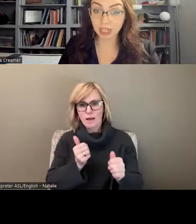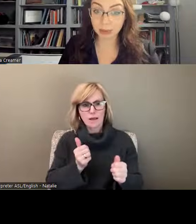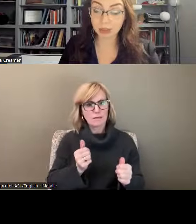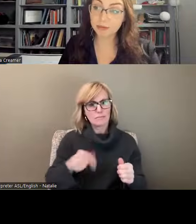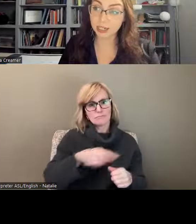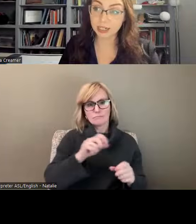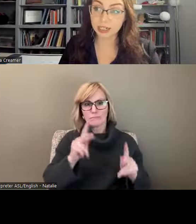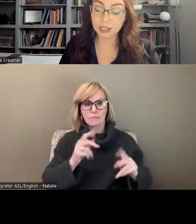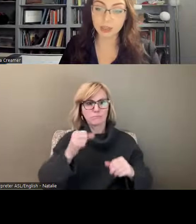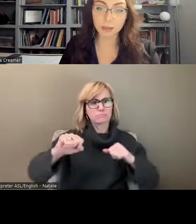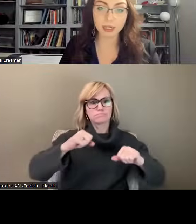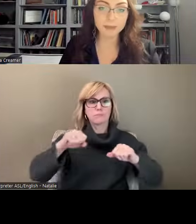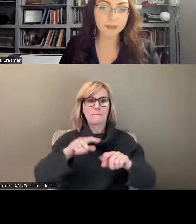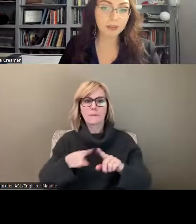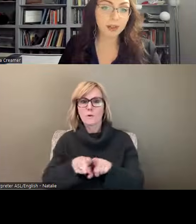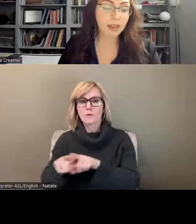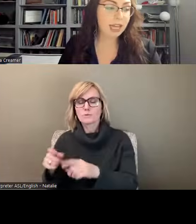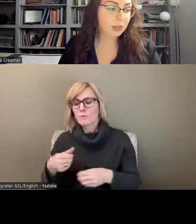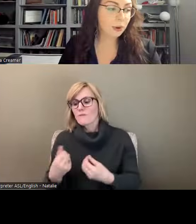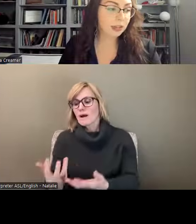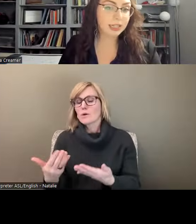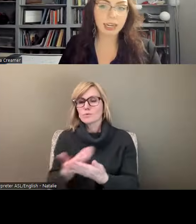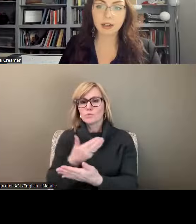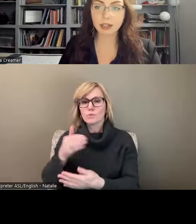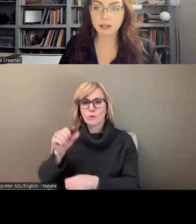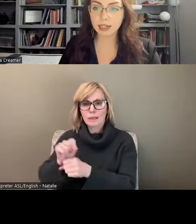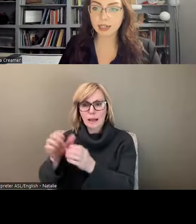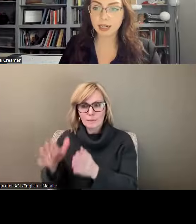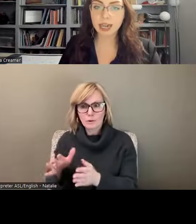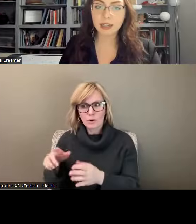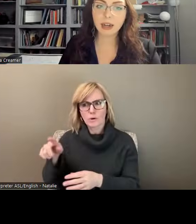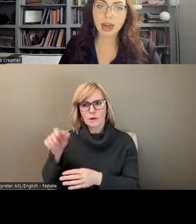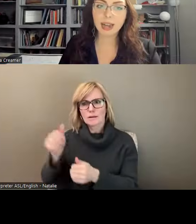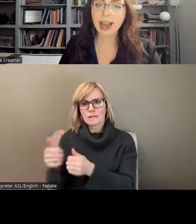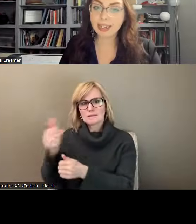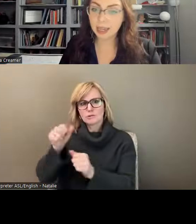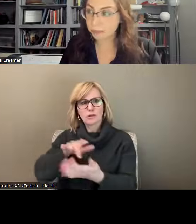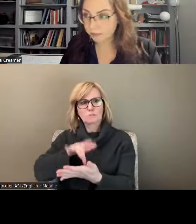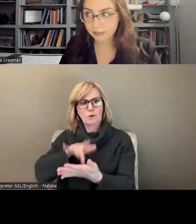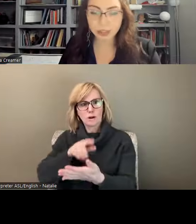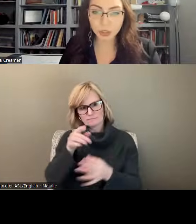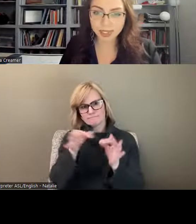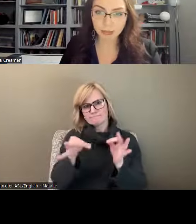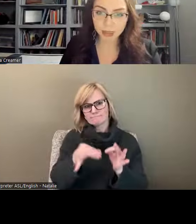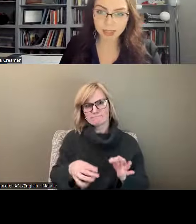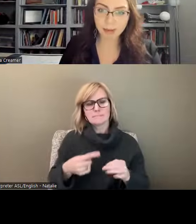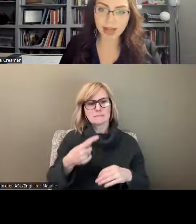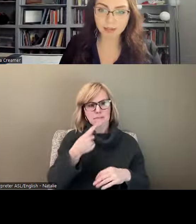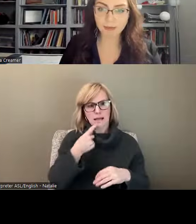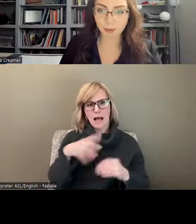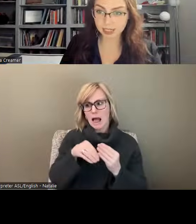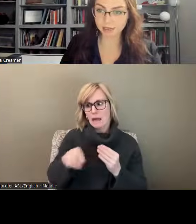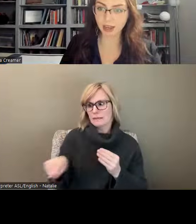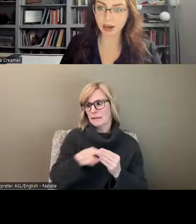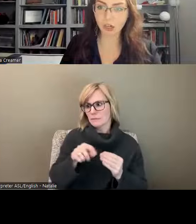source of labor for the Assyrians to exploit. As recorded in the annals of Esarhaddon, I added them in great numbers to the